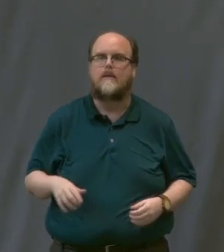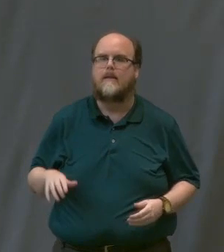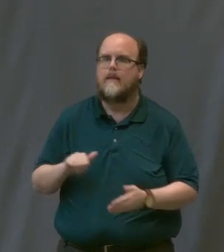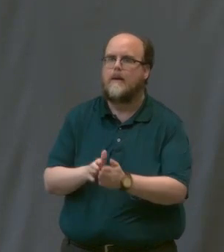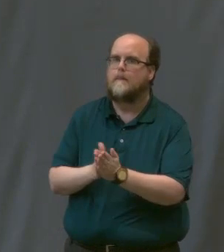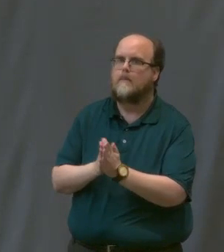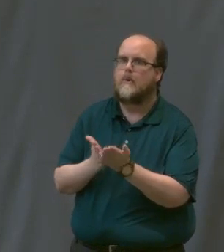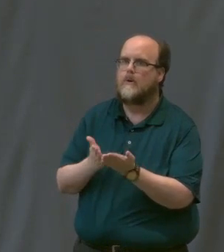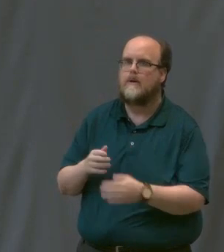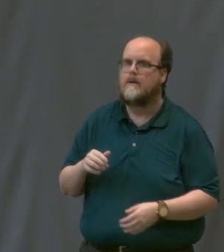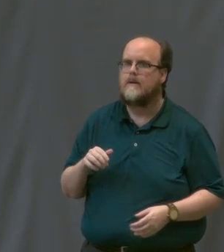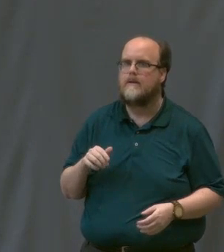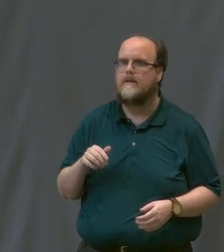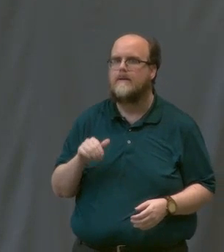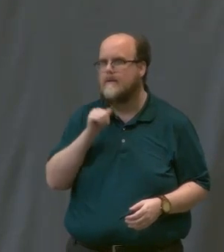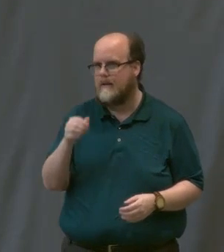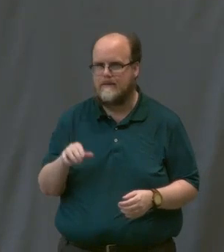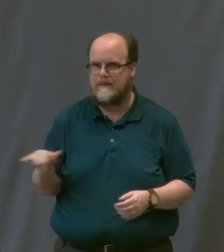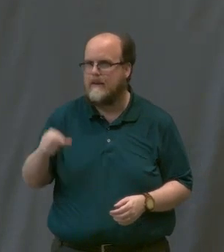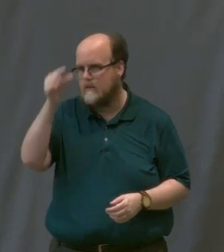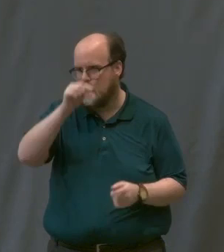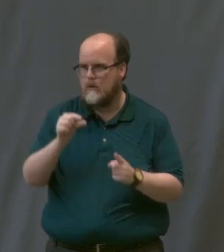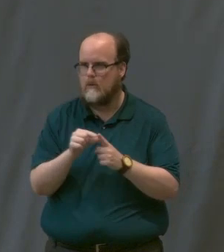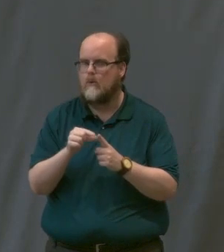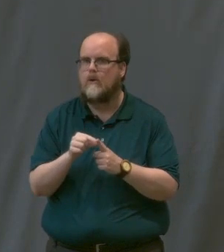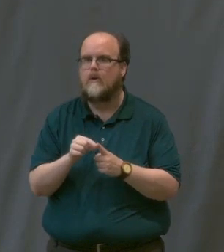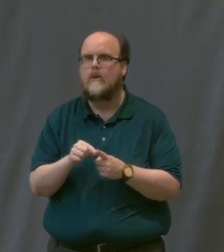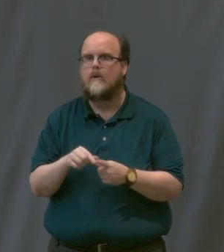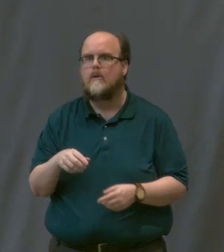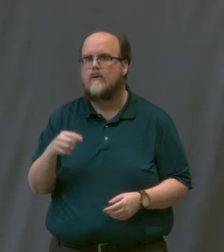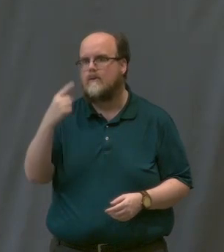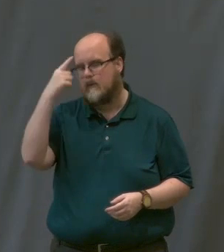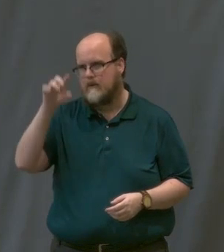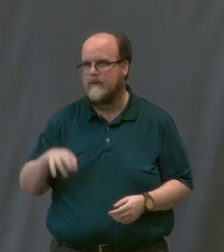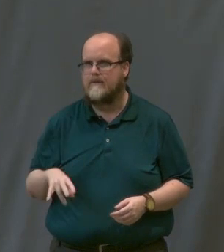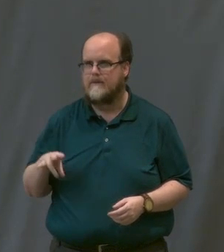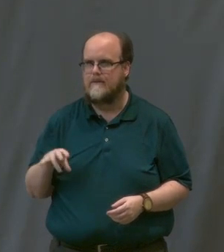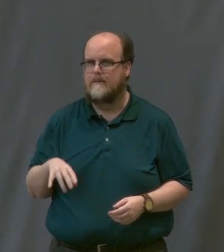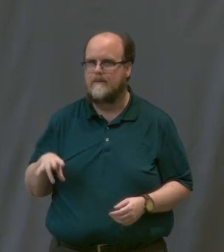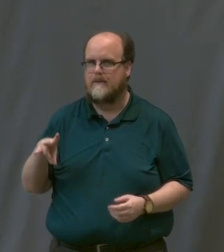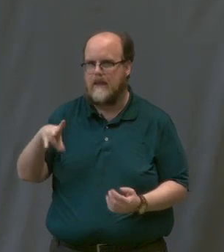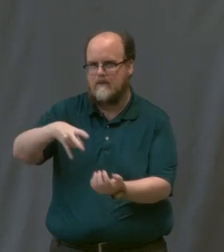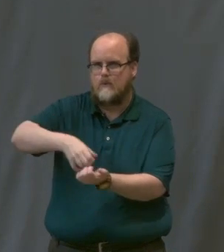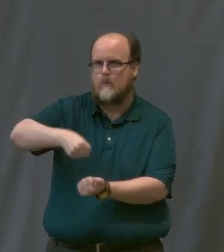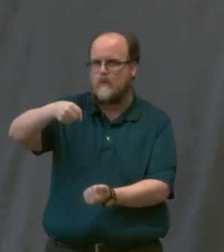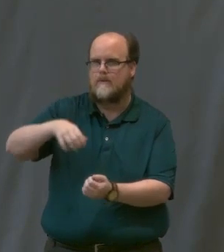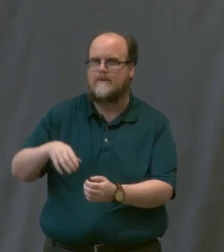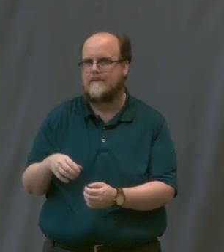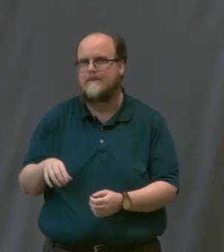It's not the same version of the Greek word that we find for the scroll that has 7 seals on